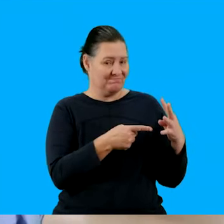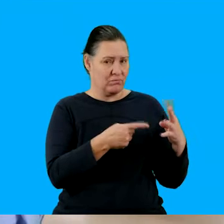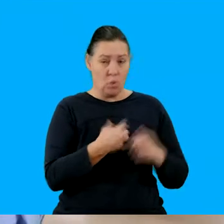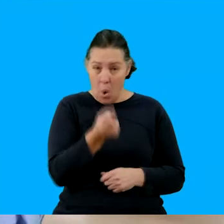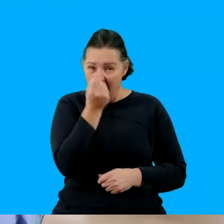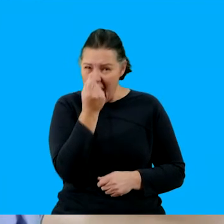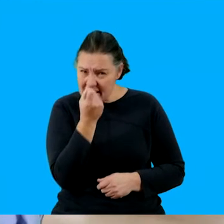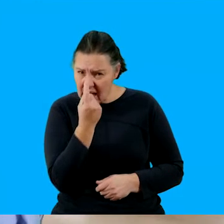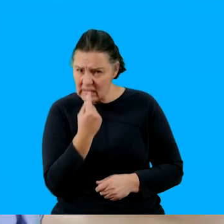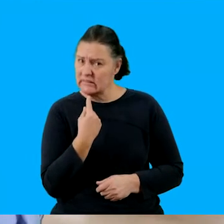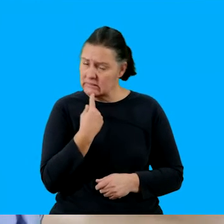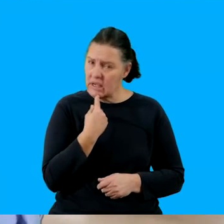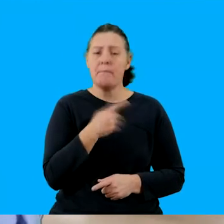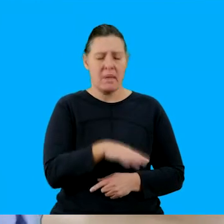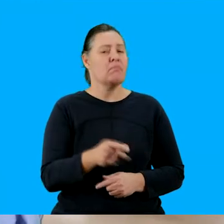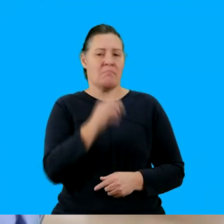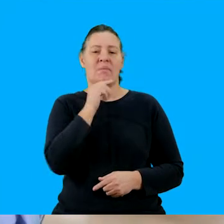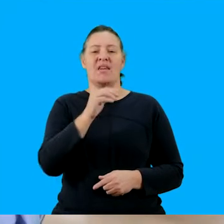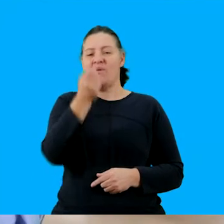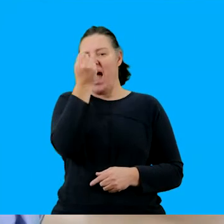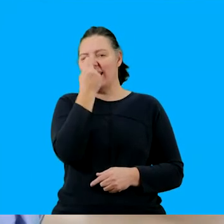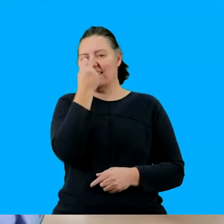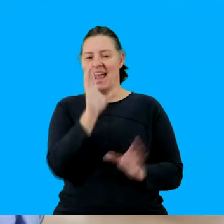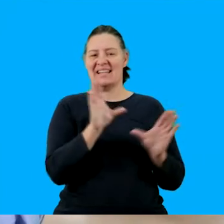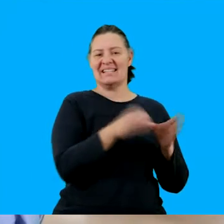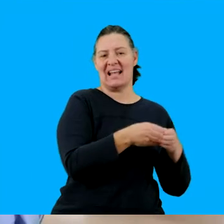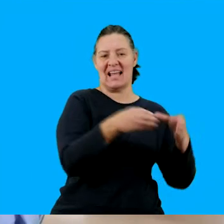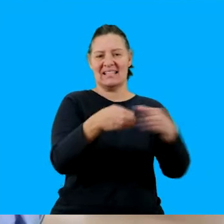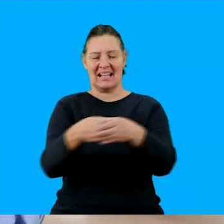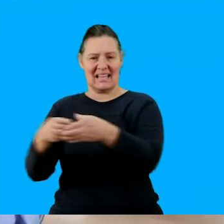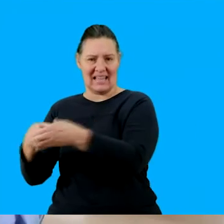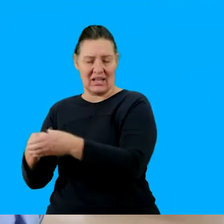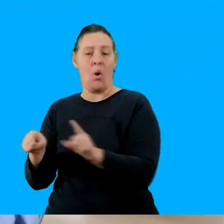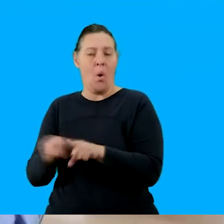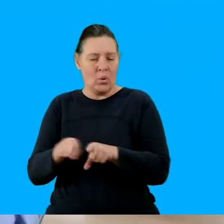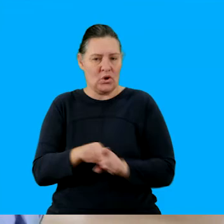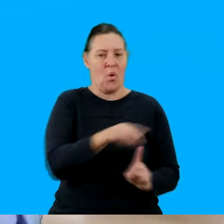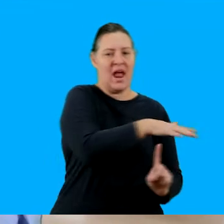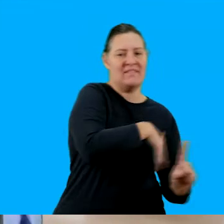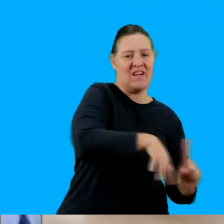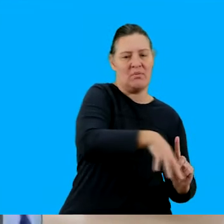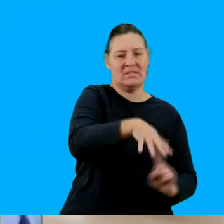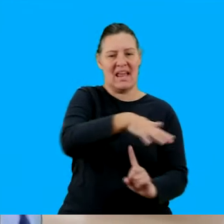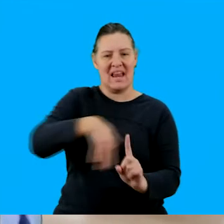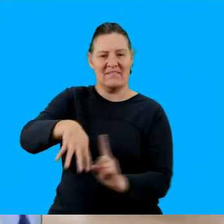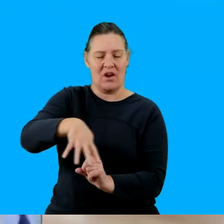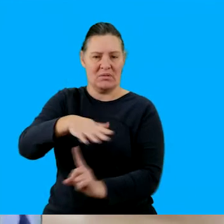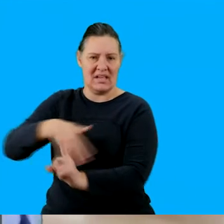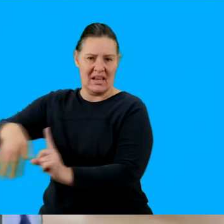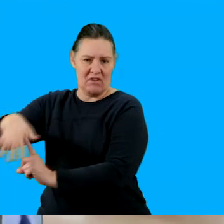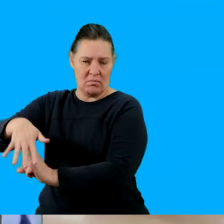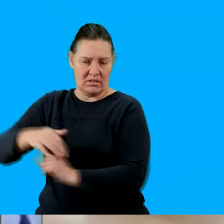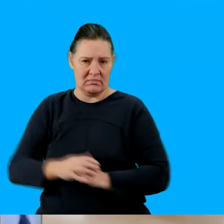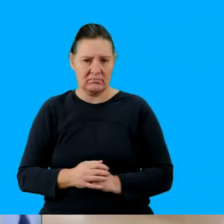a better position to say you understand your sectors and their environment. Now, let us